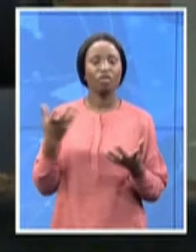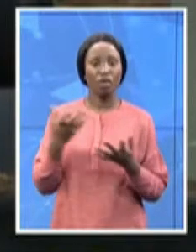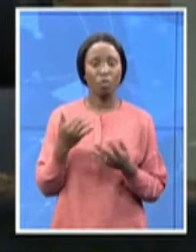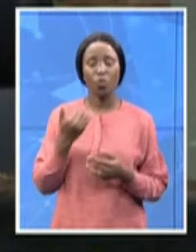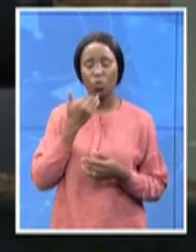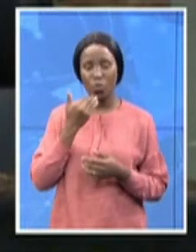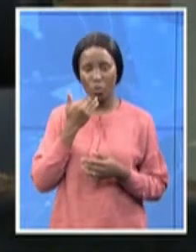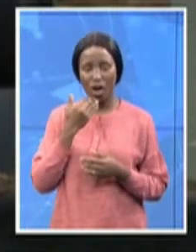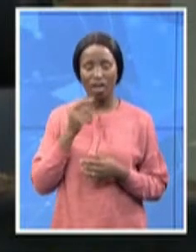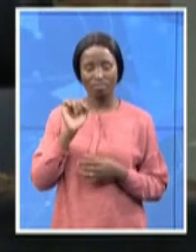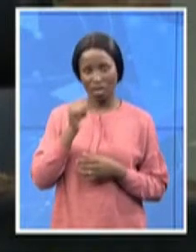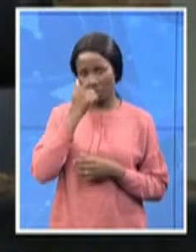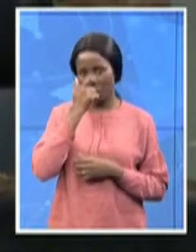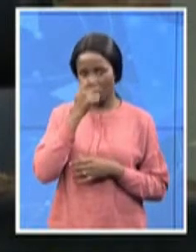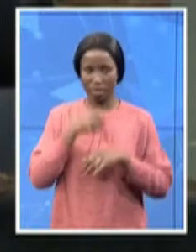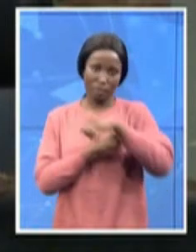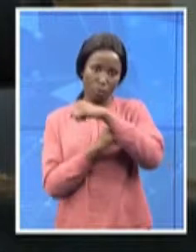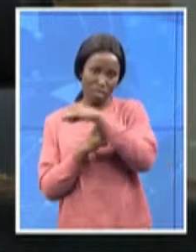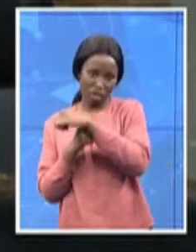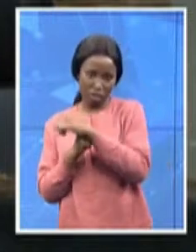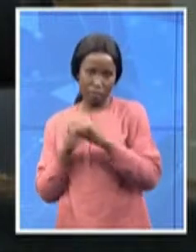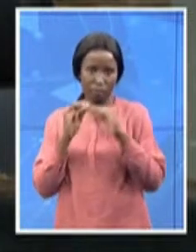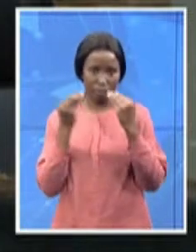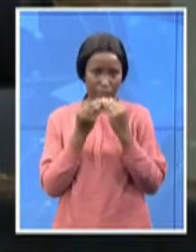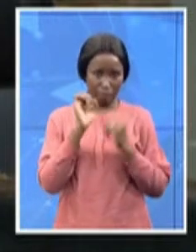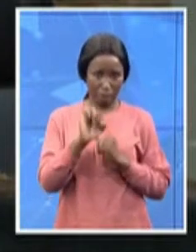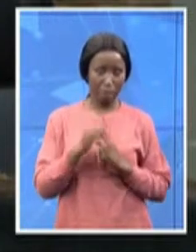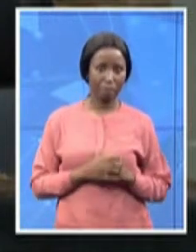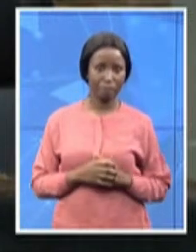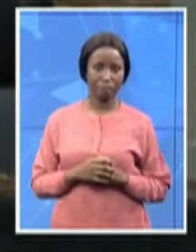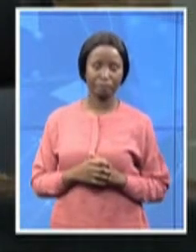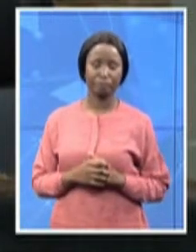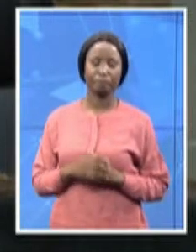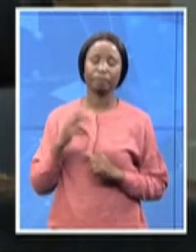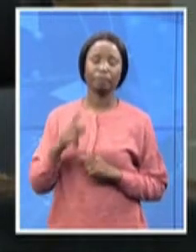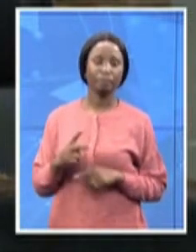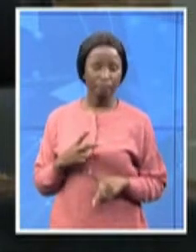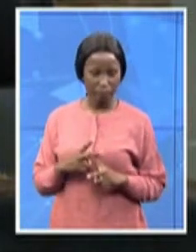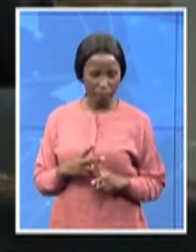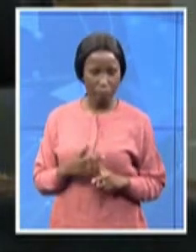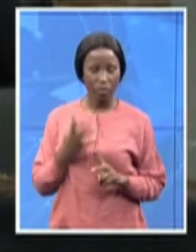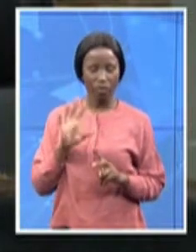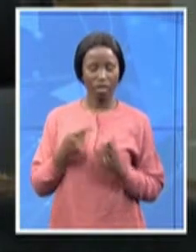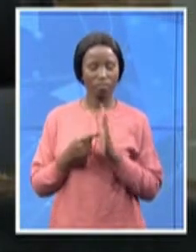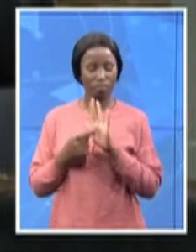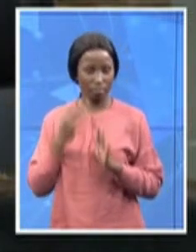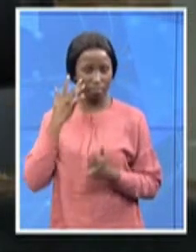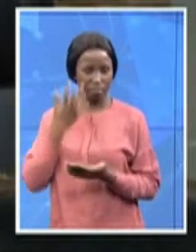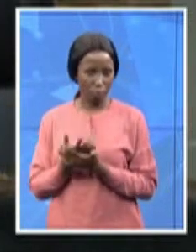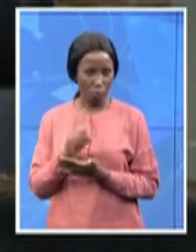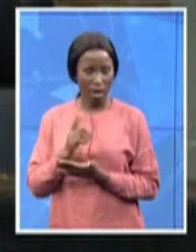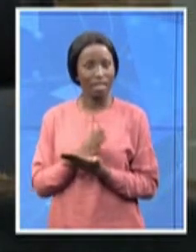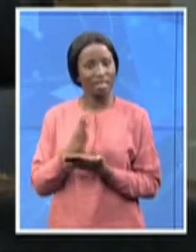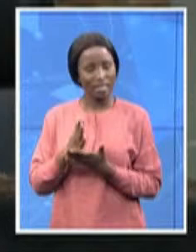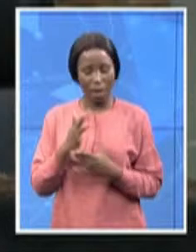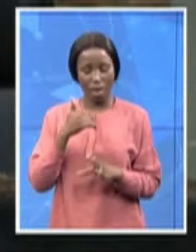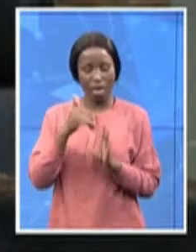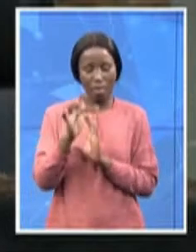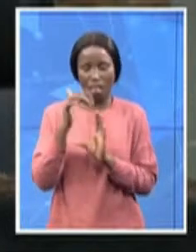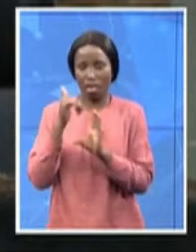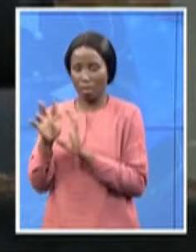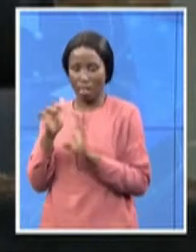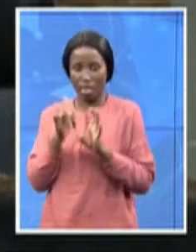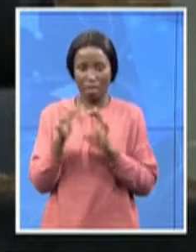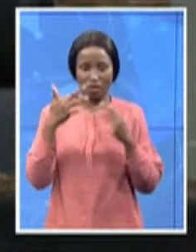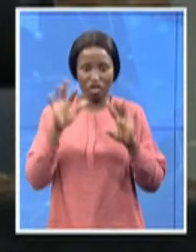It also appears that some emails were anonymously delivered to the Office of the Public Protector.